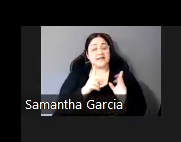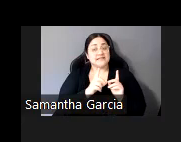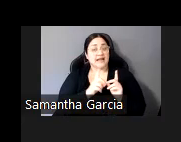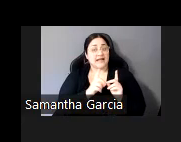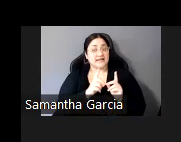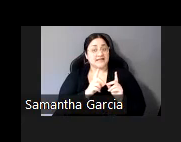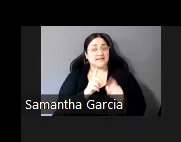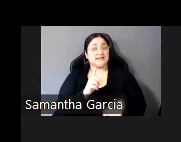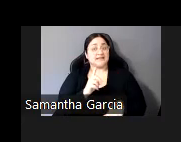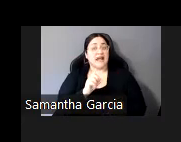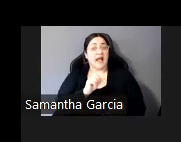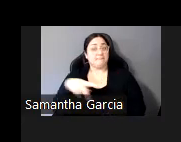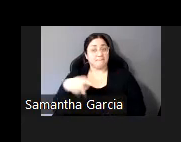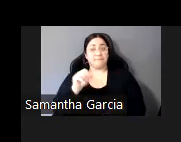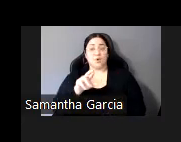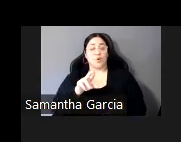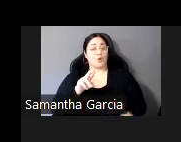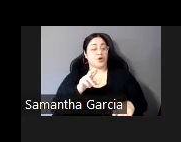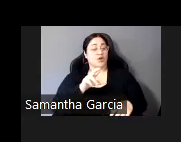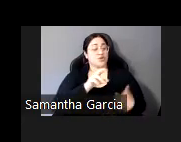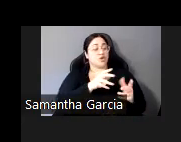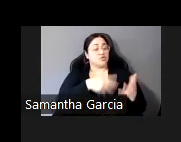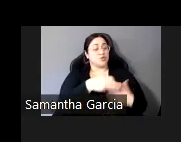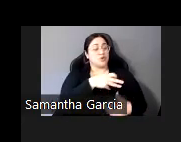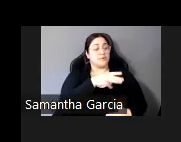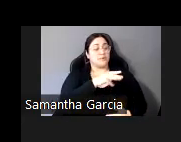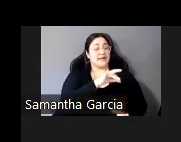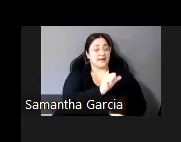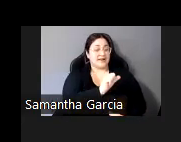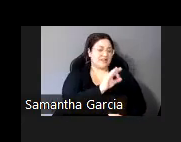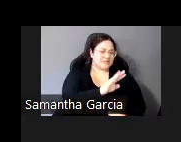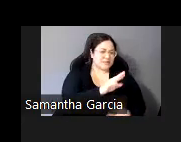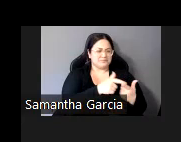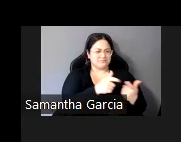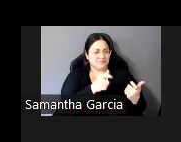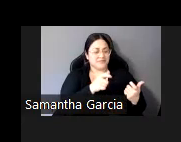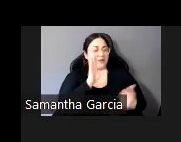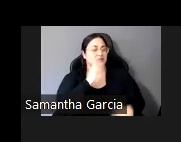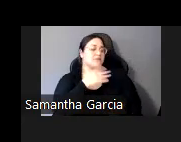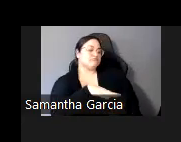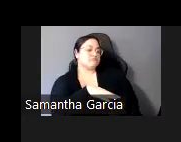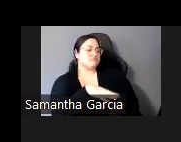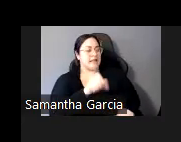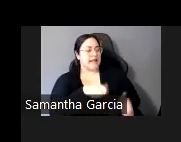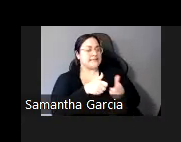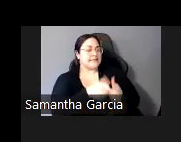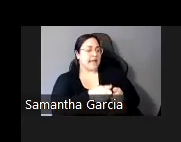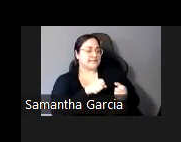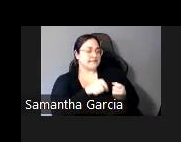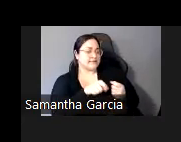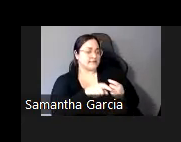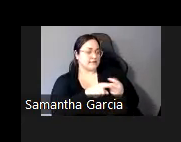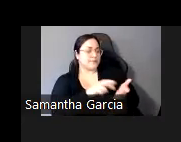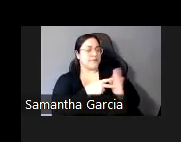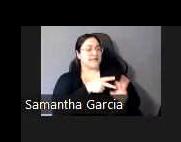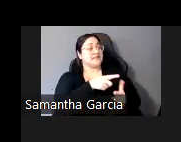website platform or social media, they're often going to ask you, let's communicate by text message. So they have you off of those